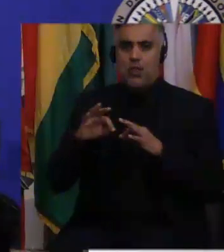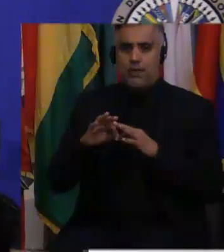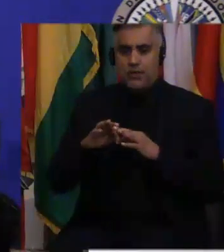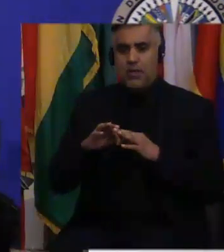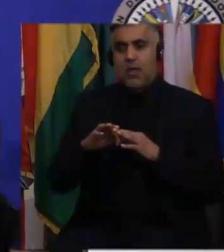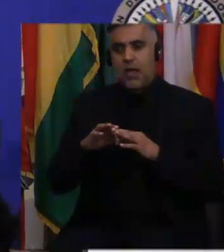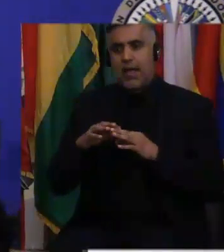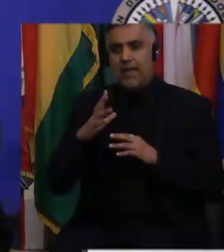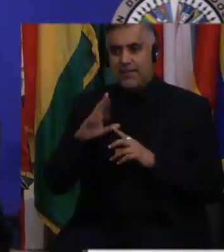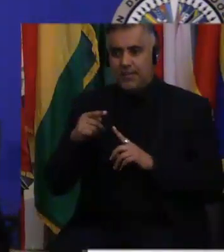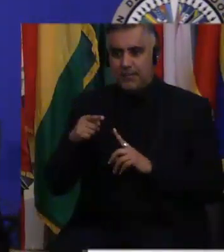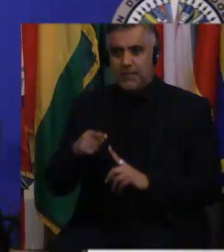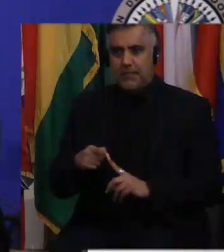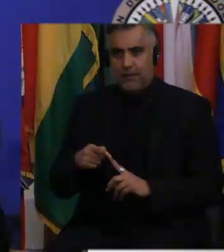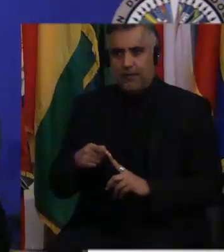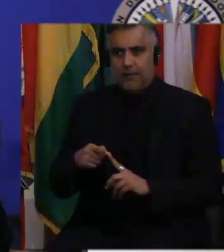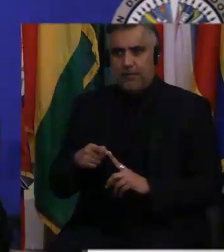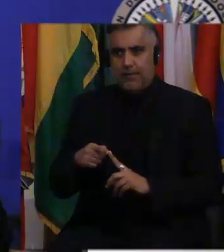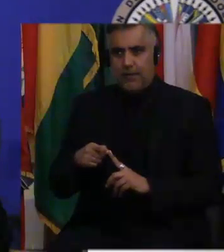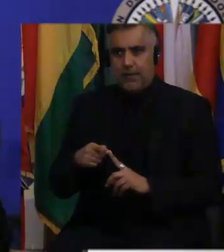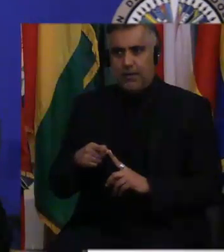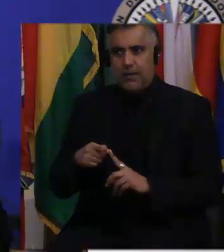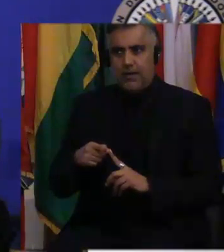have specific